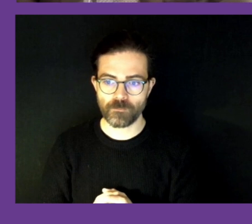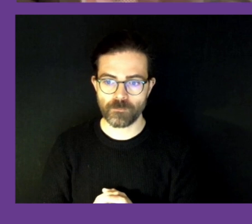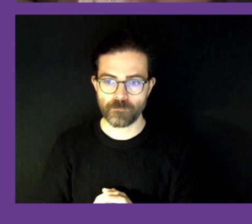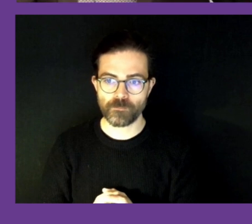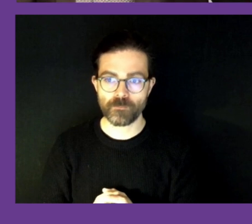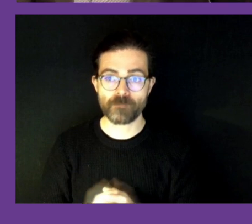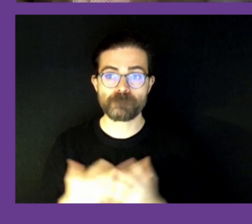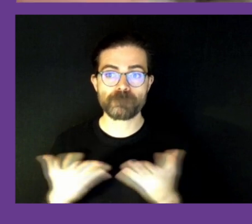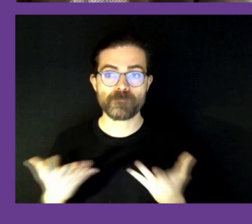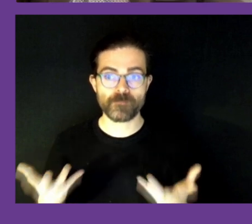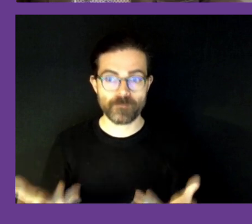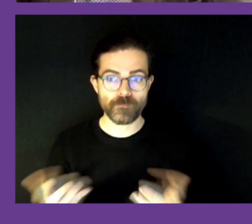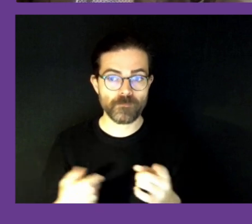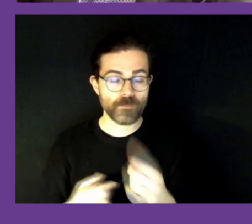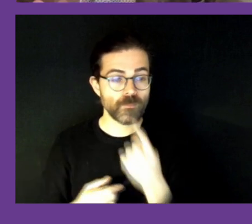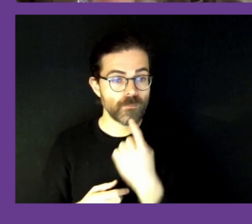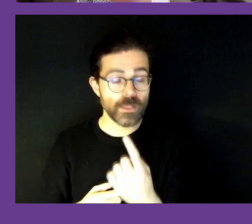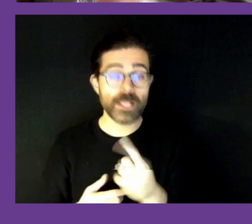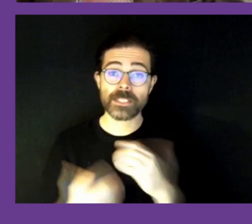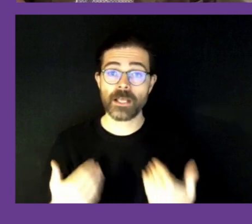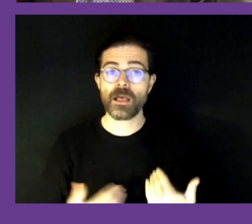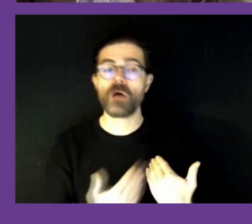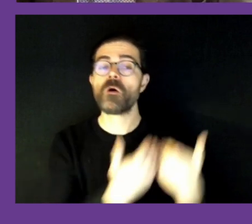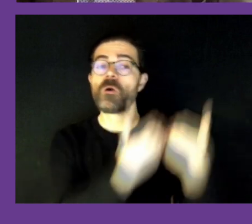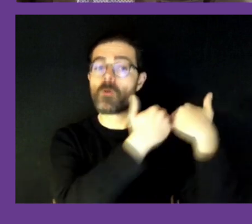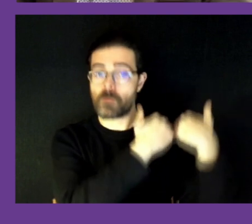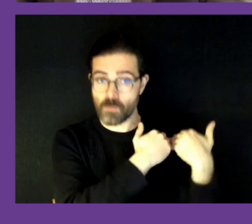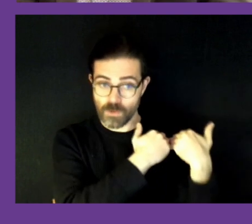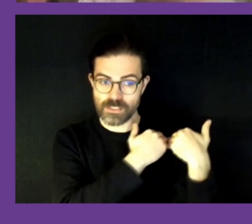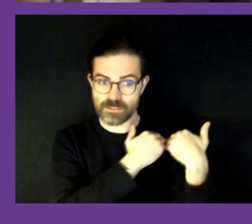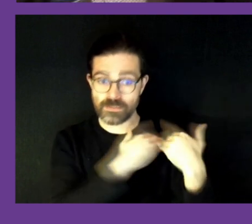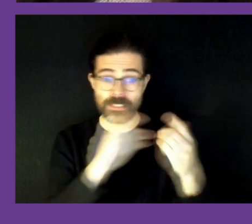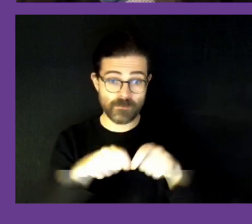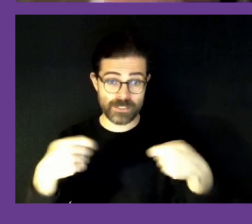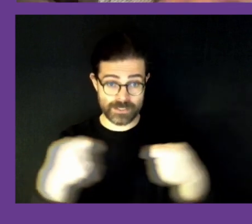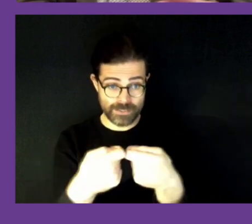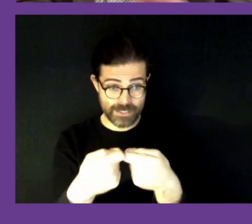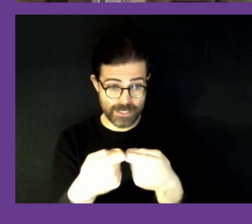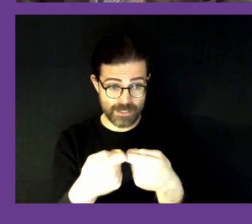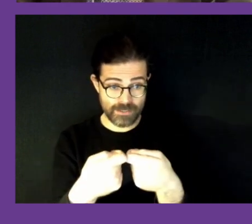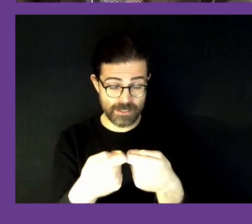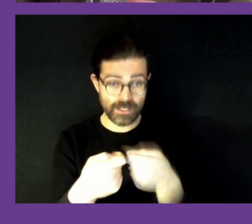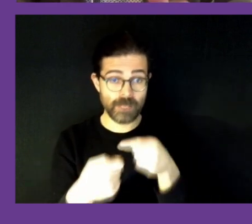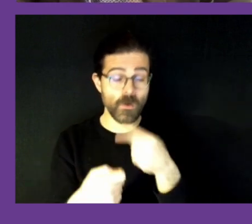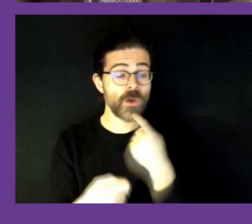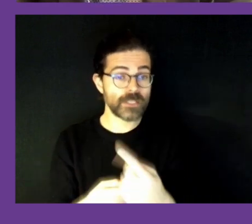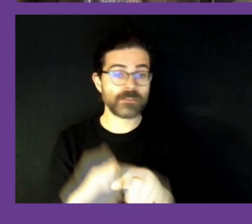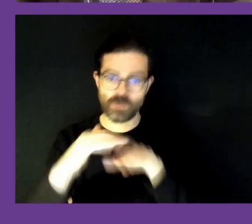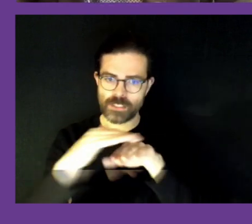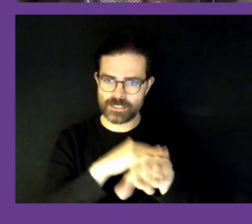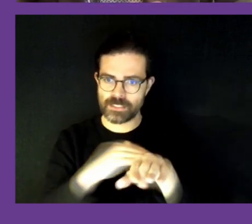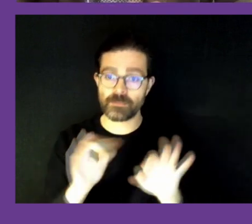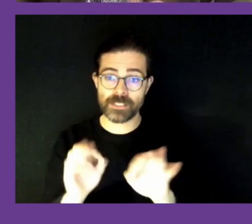Human Factors and under the responsibility of the CENSELEC Joint Technical Body on accessibility. Another standard